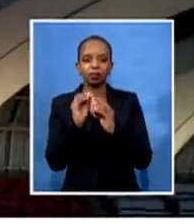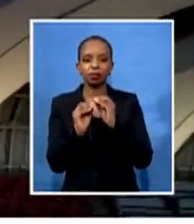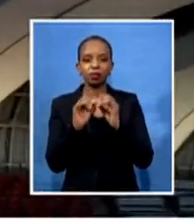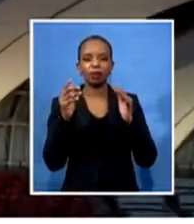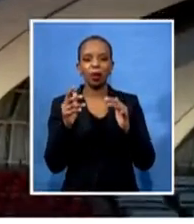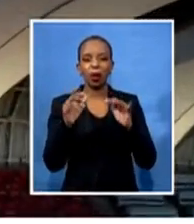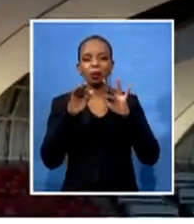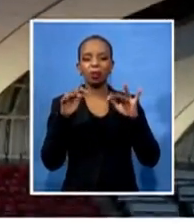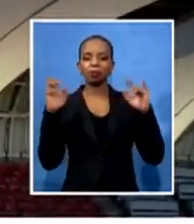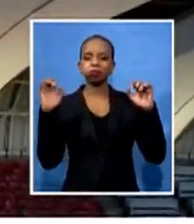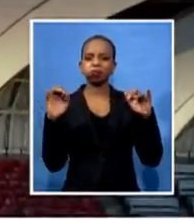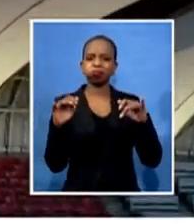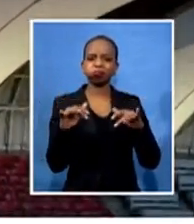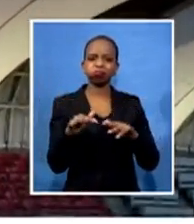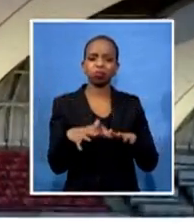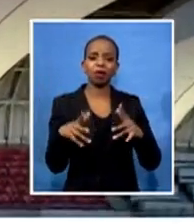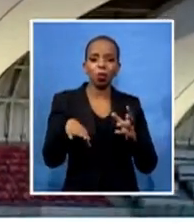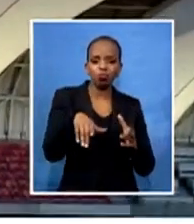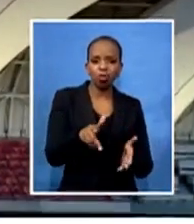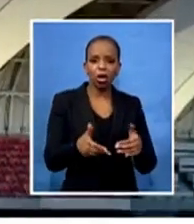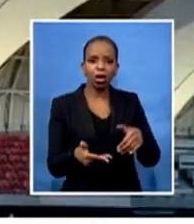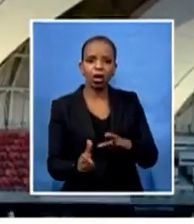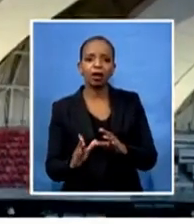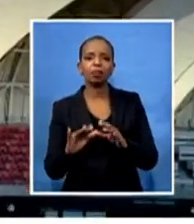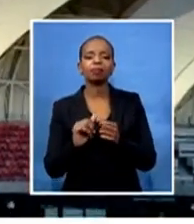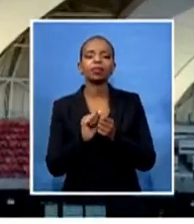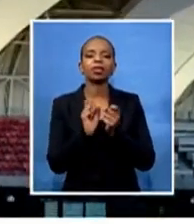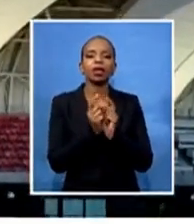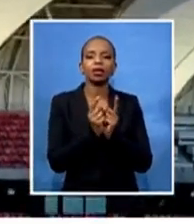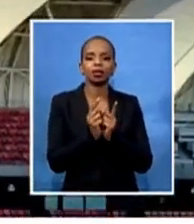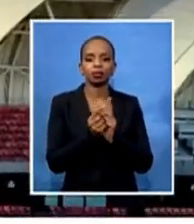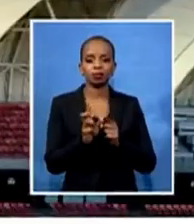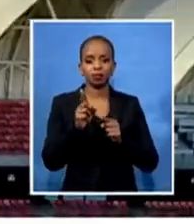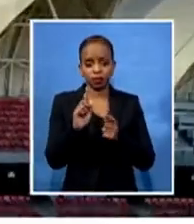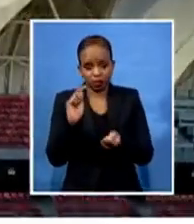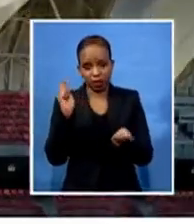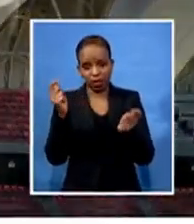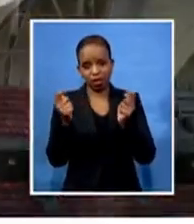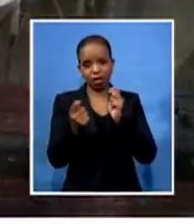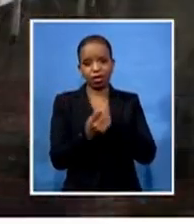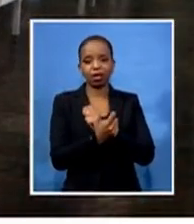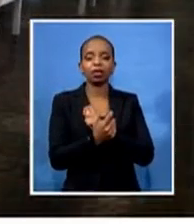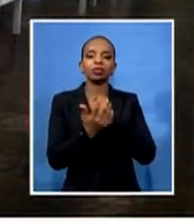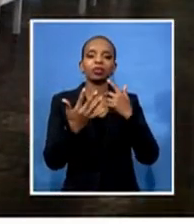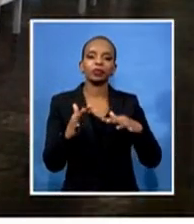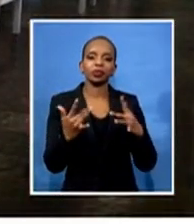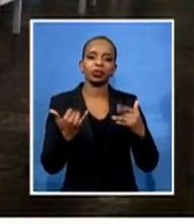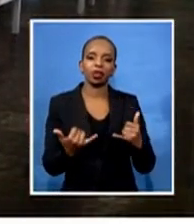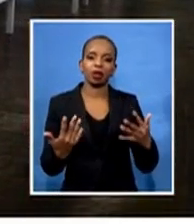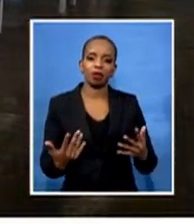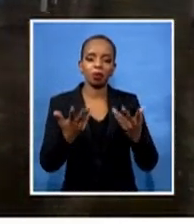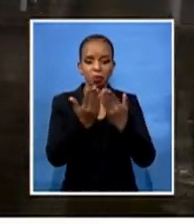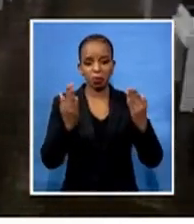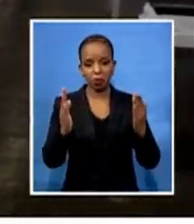rising infections in the Bay, it was converted into a self-isolation facility. The presidential suite made way for a fully